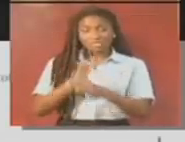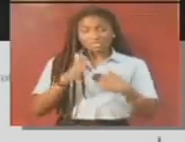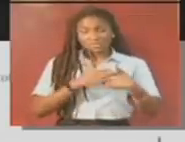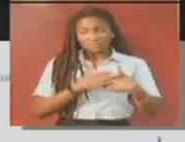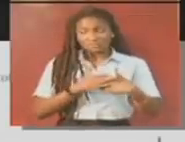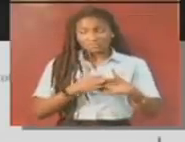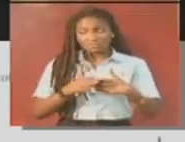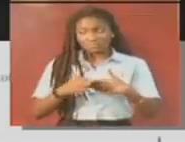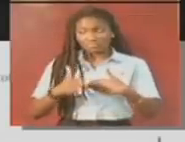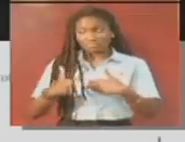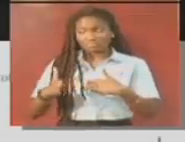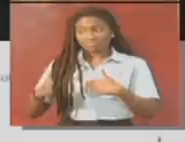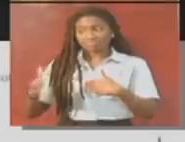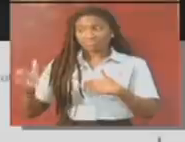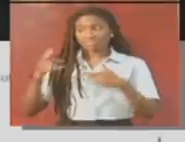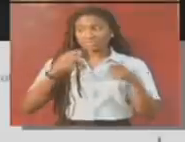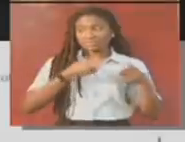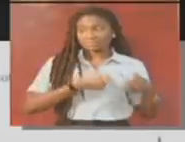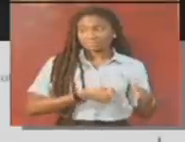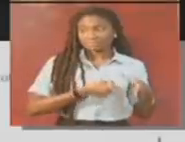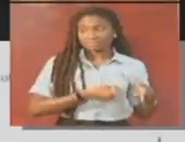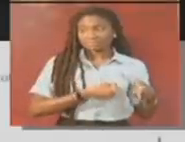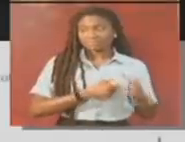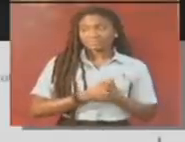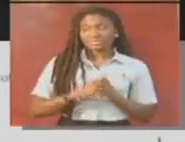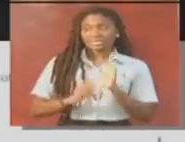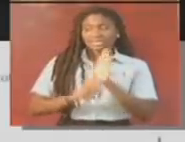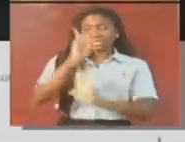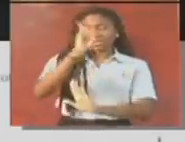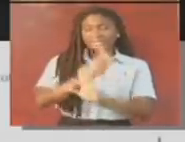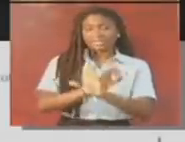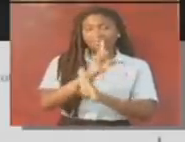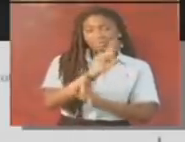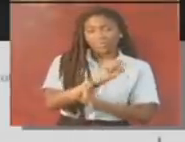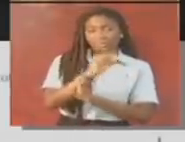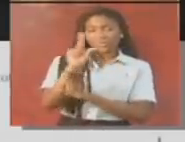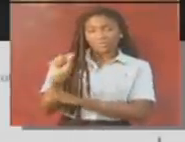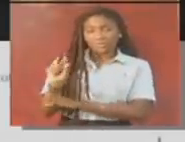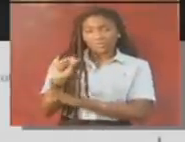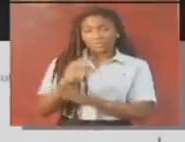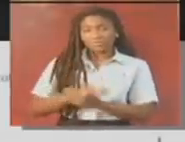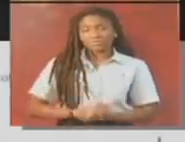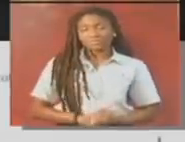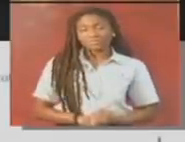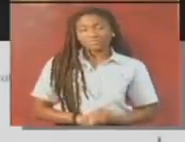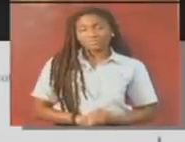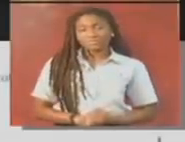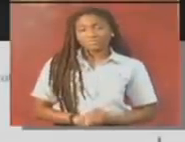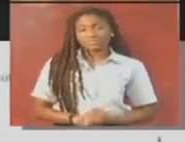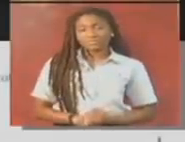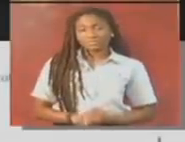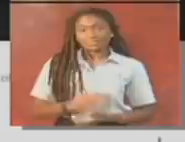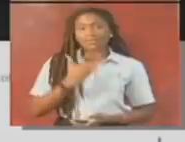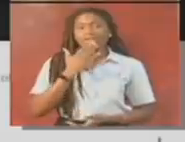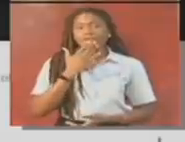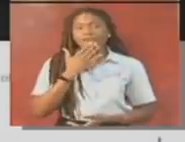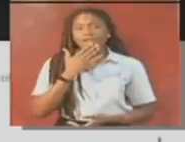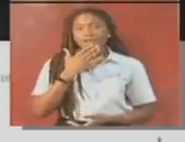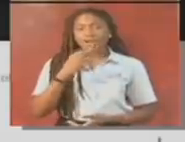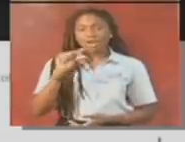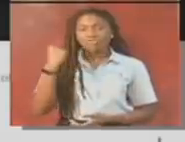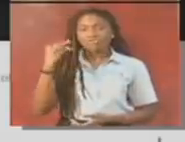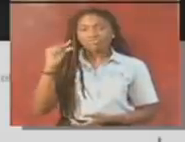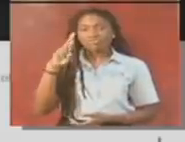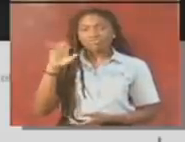the end of the gray section in December 2020. That 2020 section is the section in gray. We then look